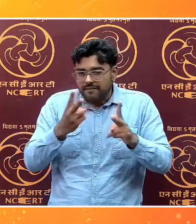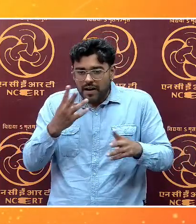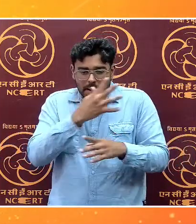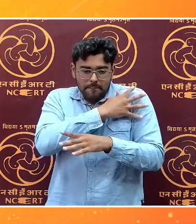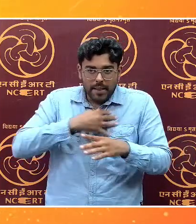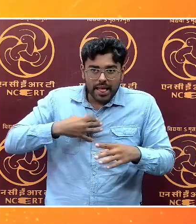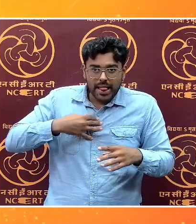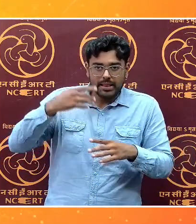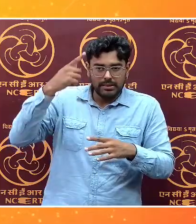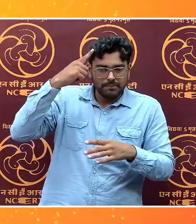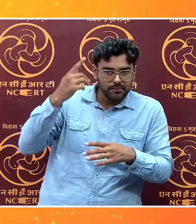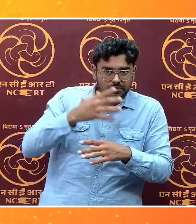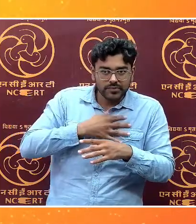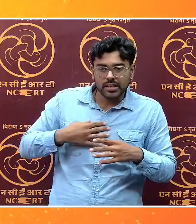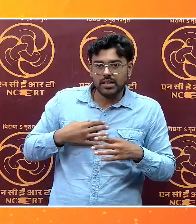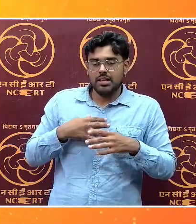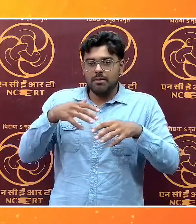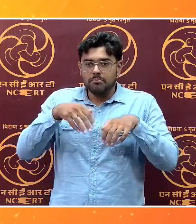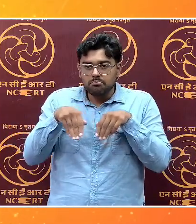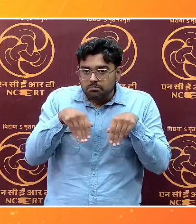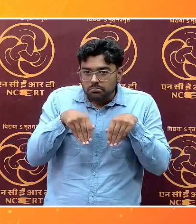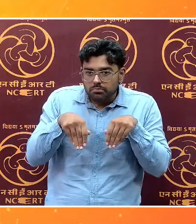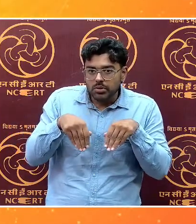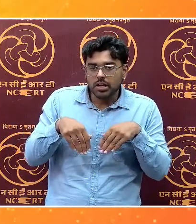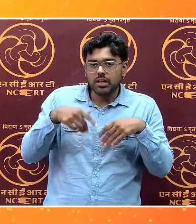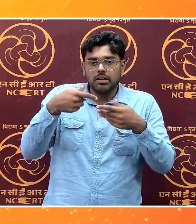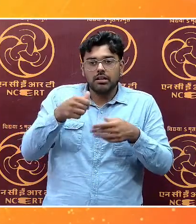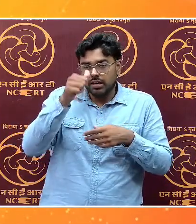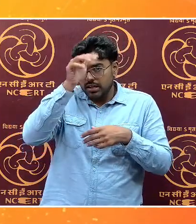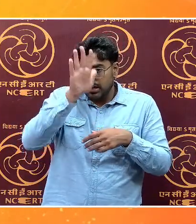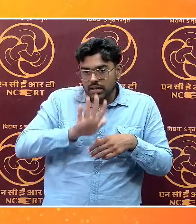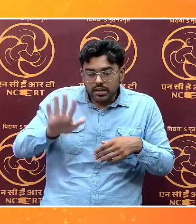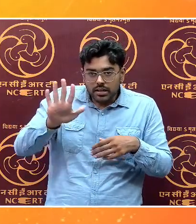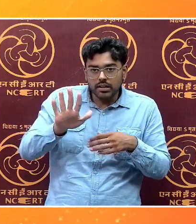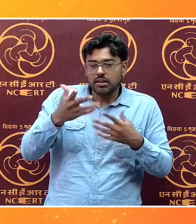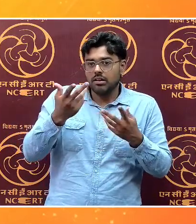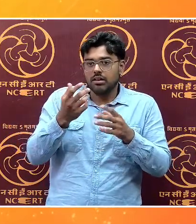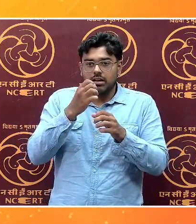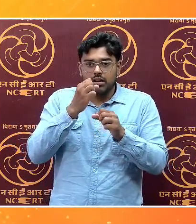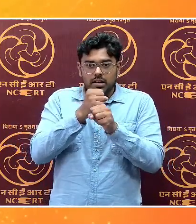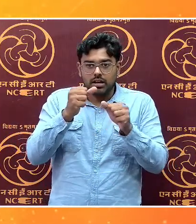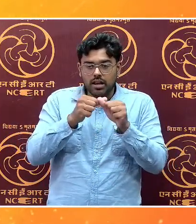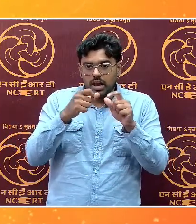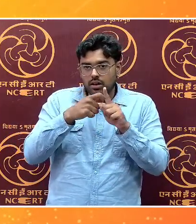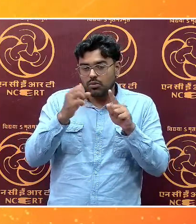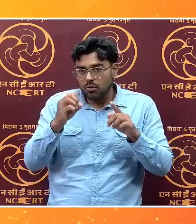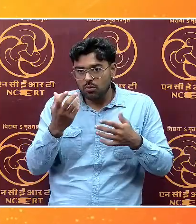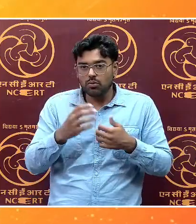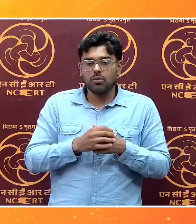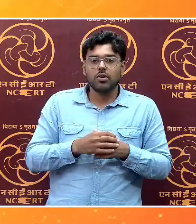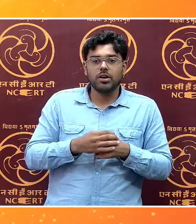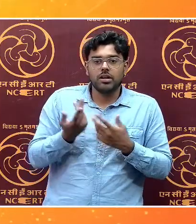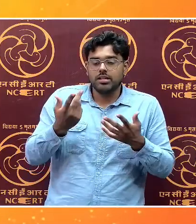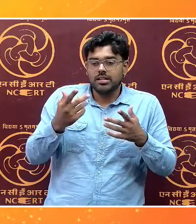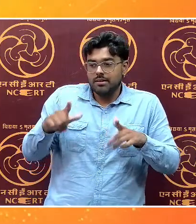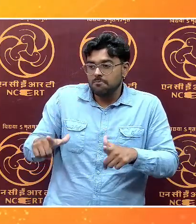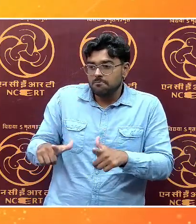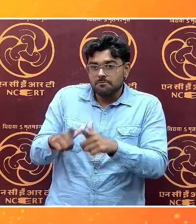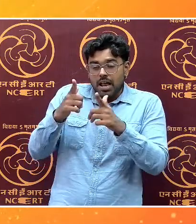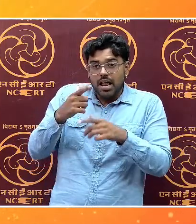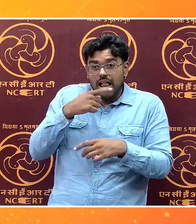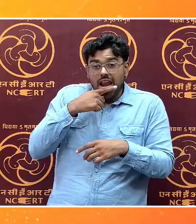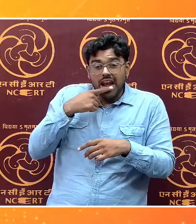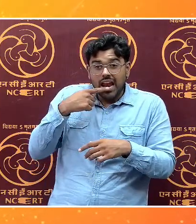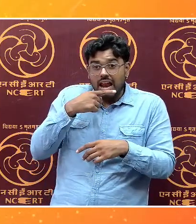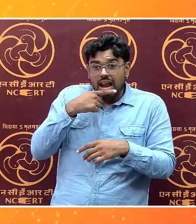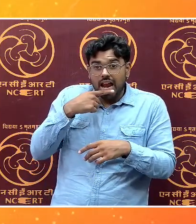tiger, barking deer, the Indian golden gecko, and the famed red sandalwood trees. So,